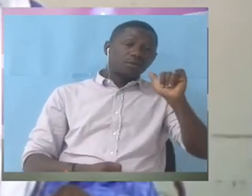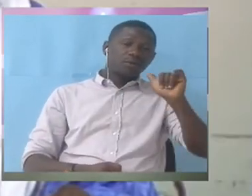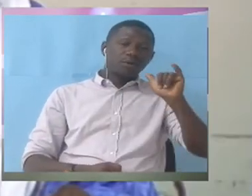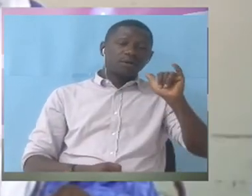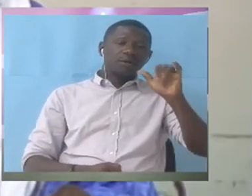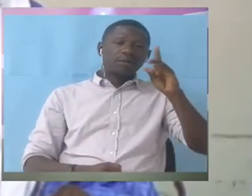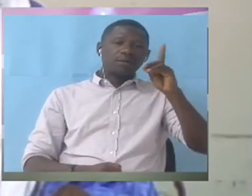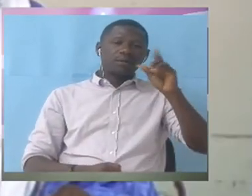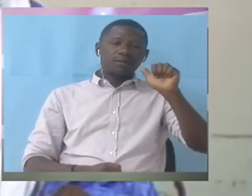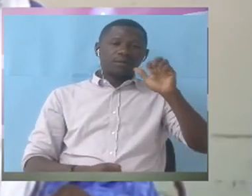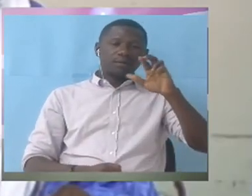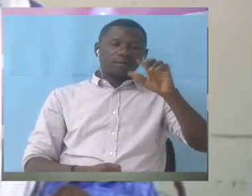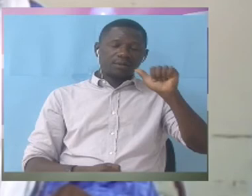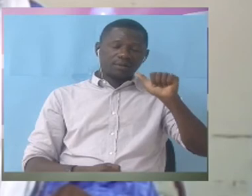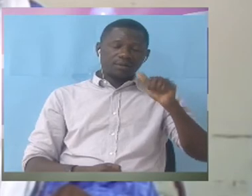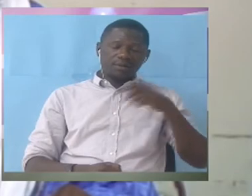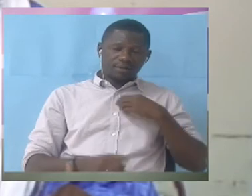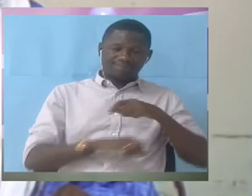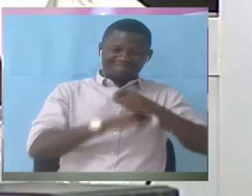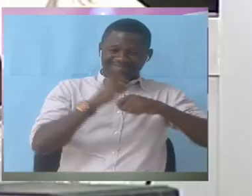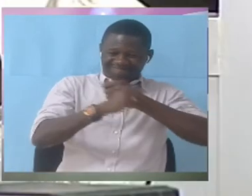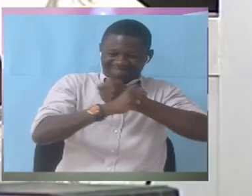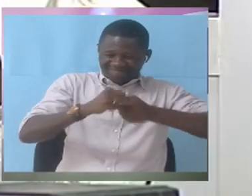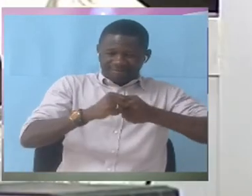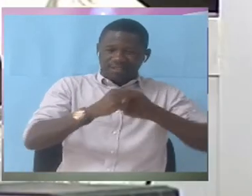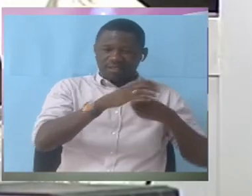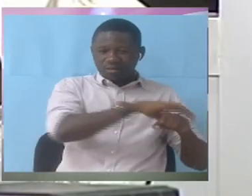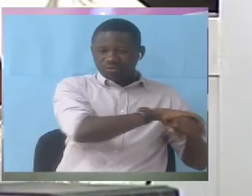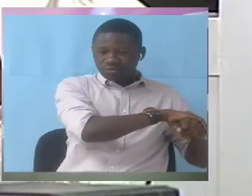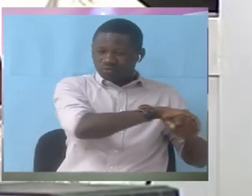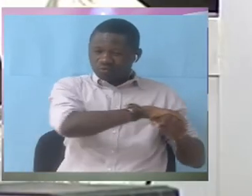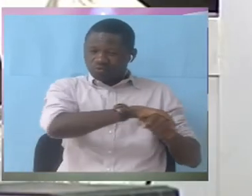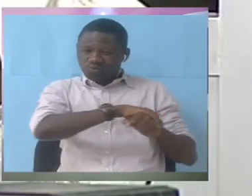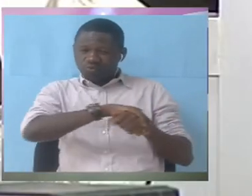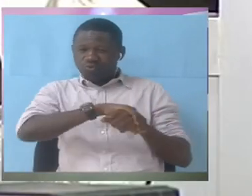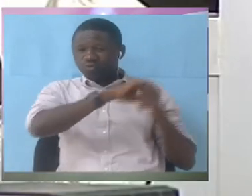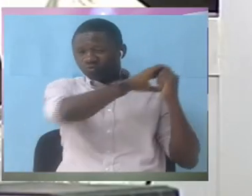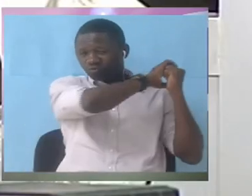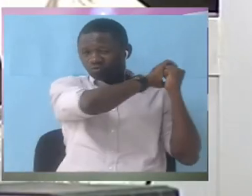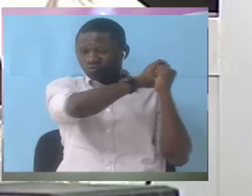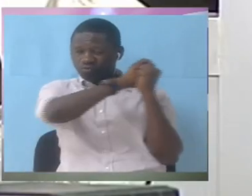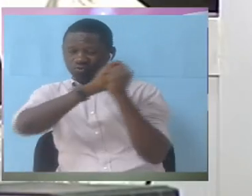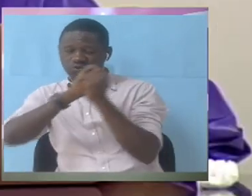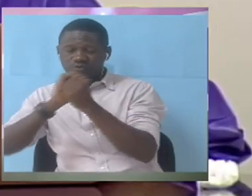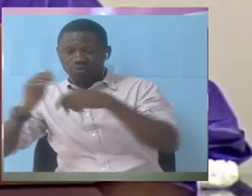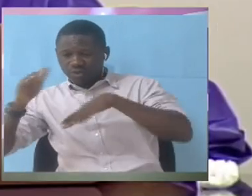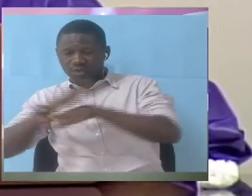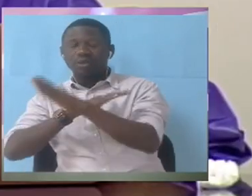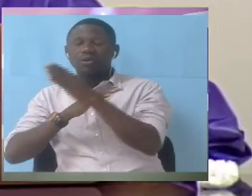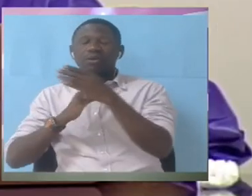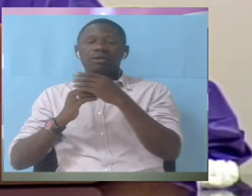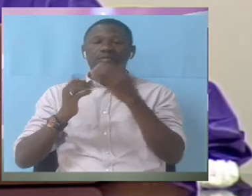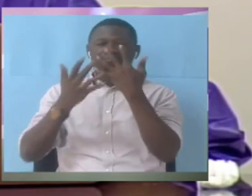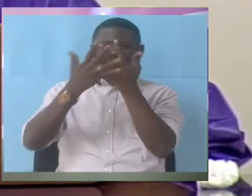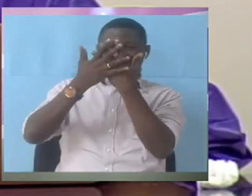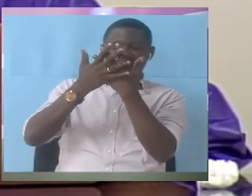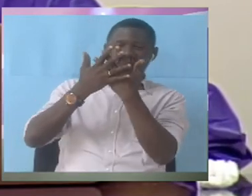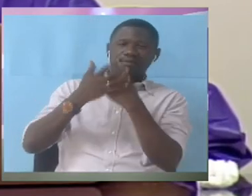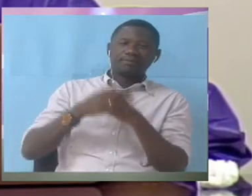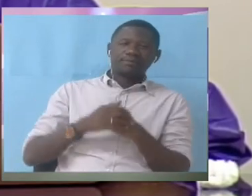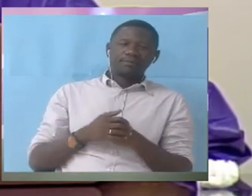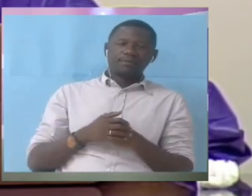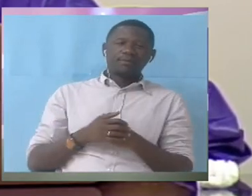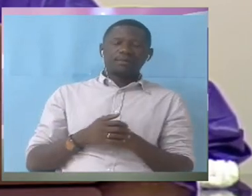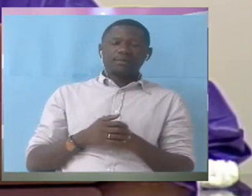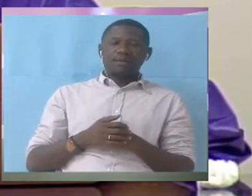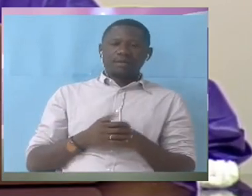ak Haidara ñu ngi len di watat takale di len indi ci prison bi. Can you tell us if they were brought in the cells where you all were